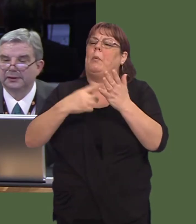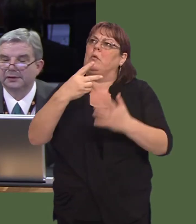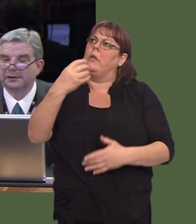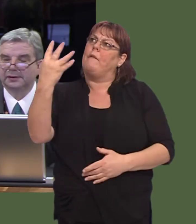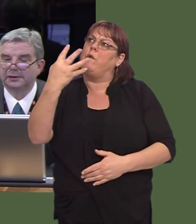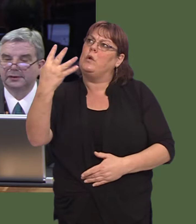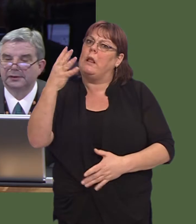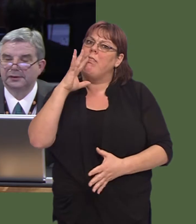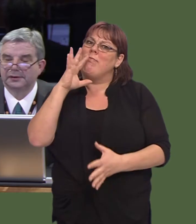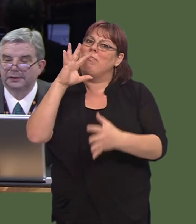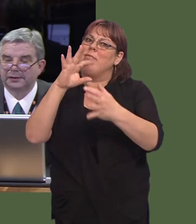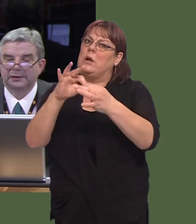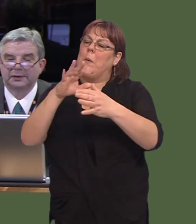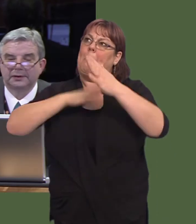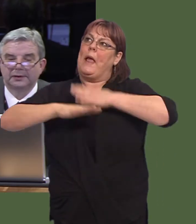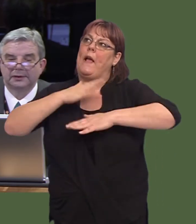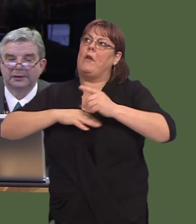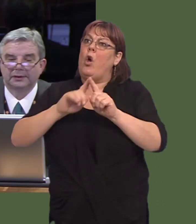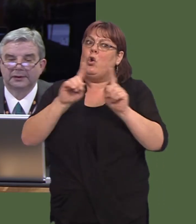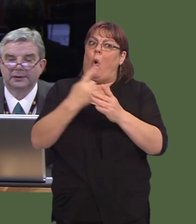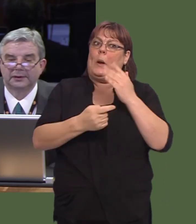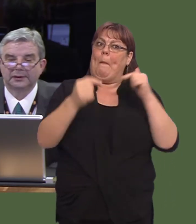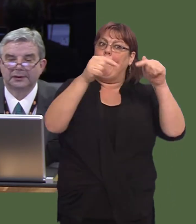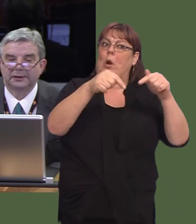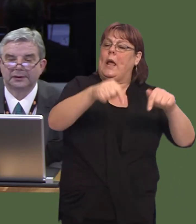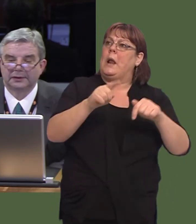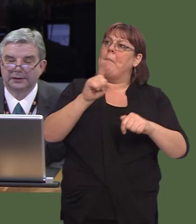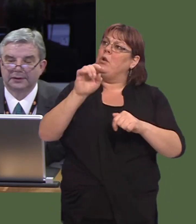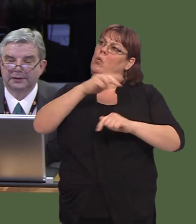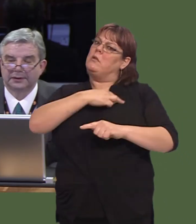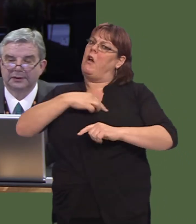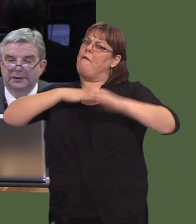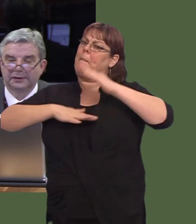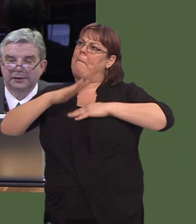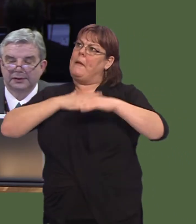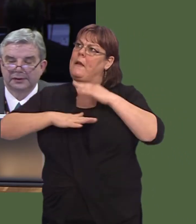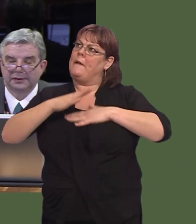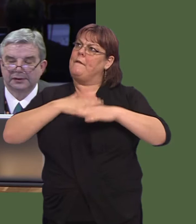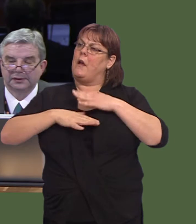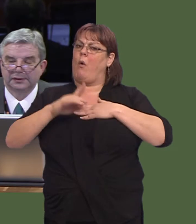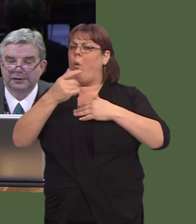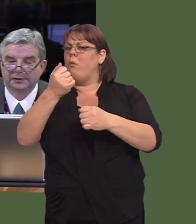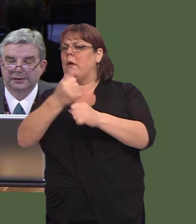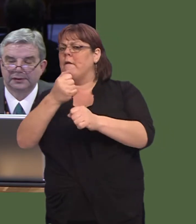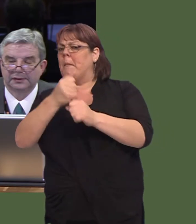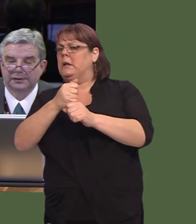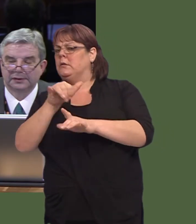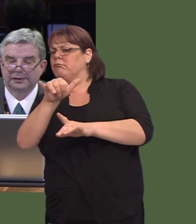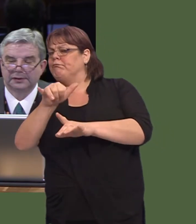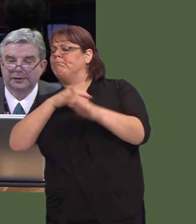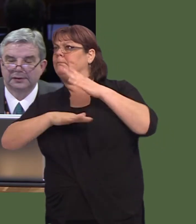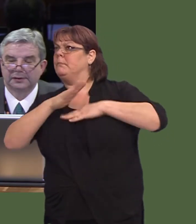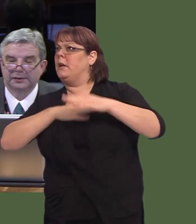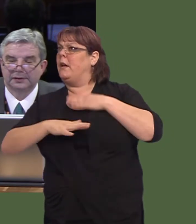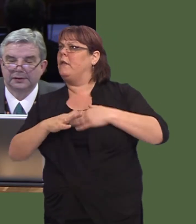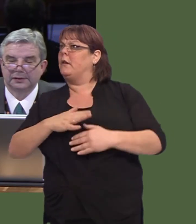2014, which related to behaviour, not just bullying, but the behaviour of any member of your staff or government?